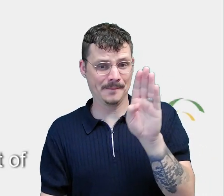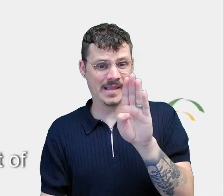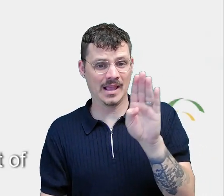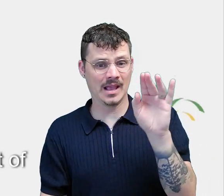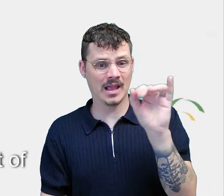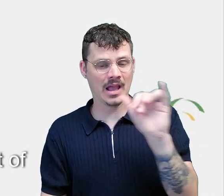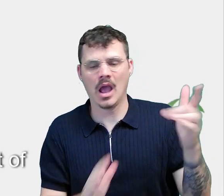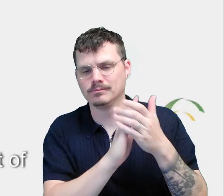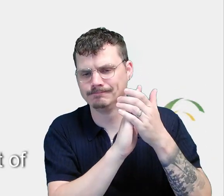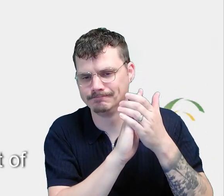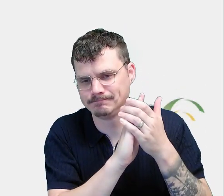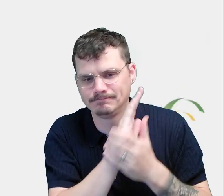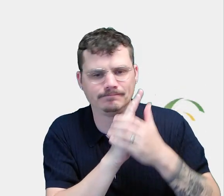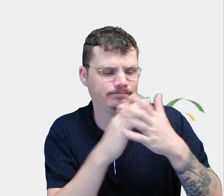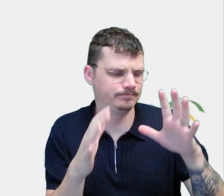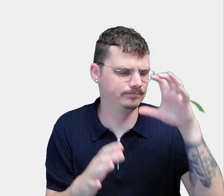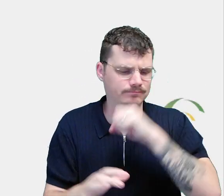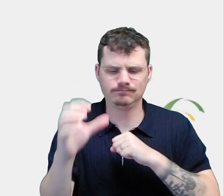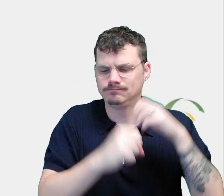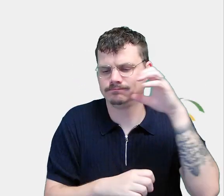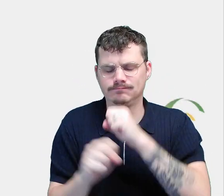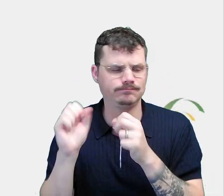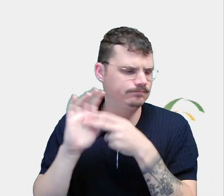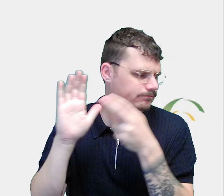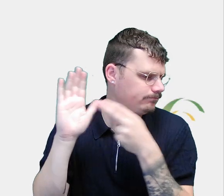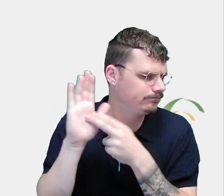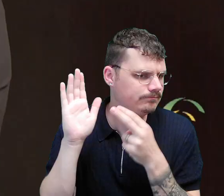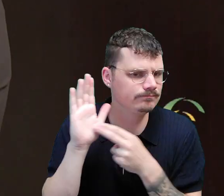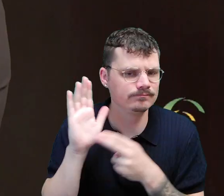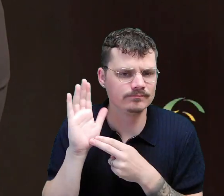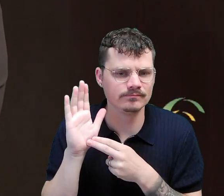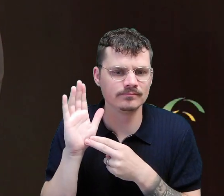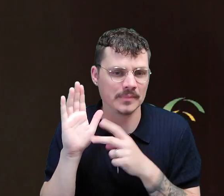they automatically make a whole lot of assumptions that lead to